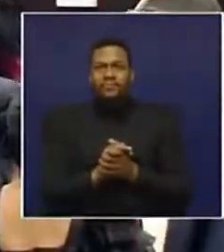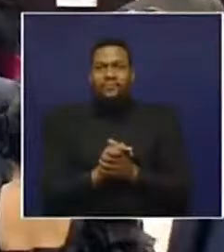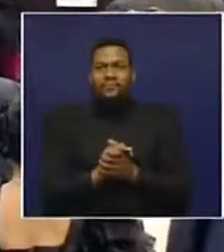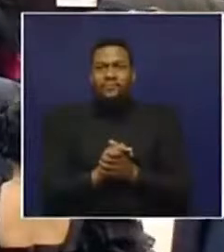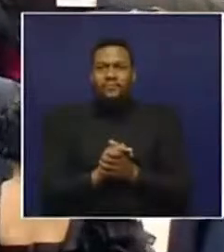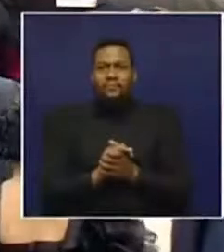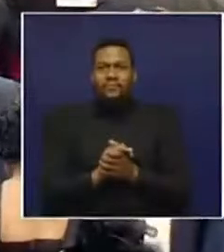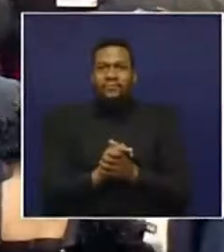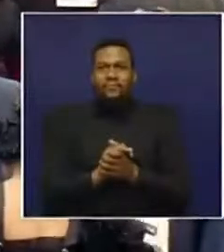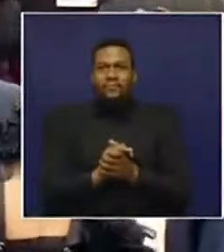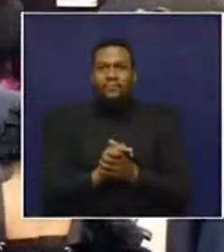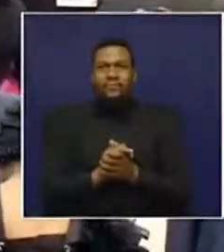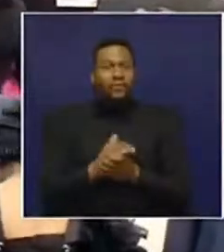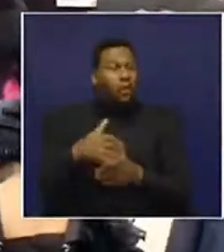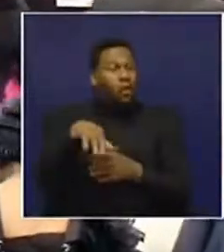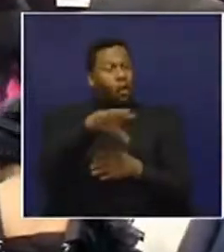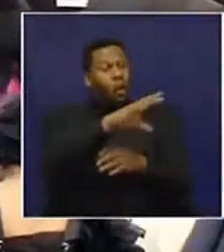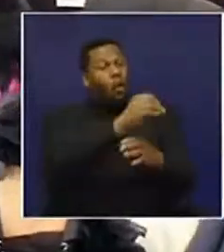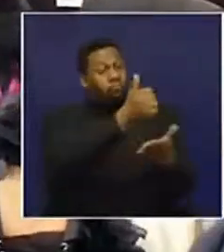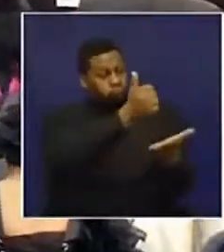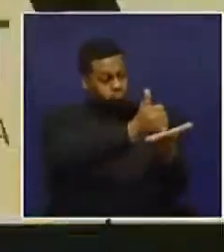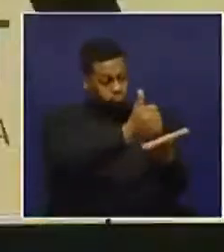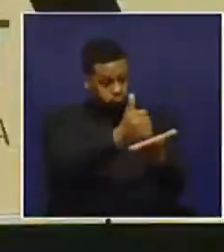Can we be seated?